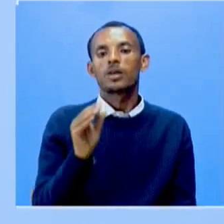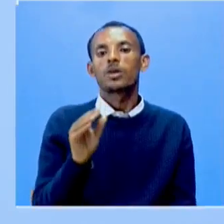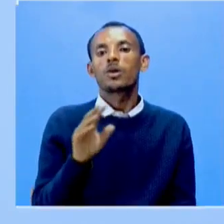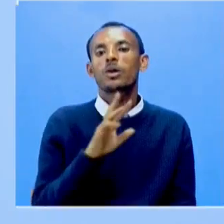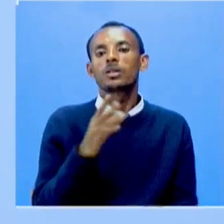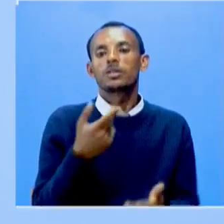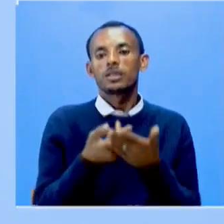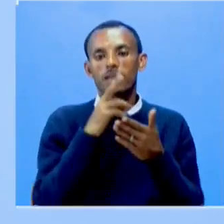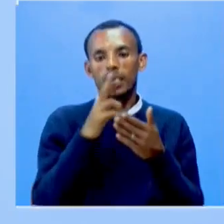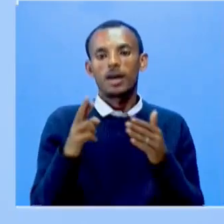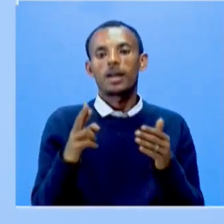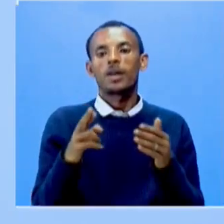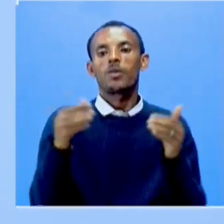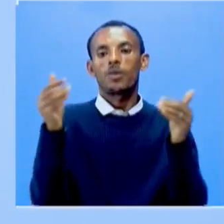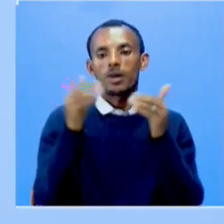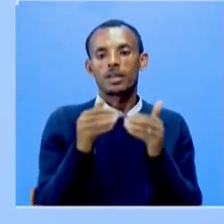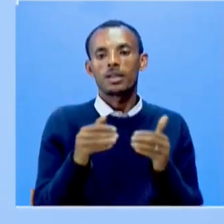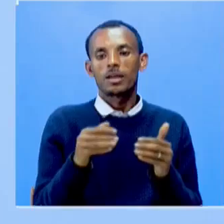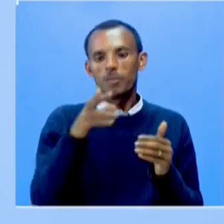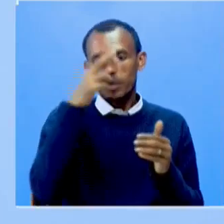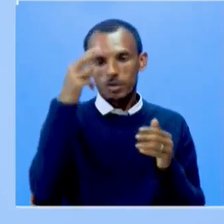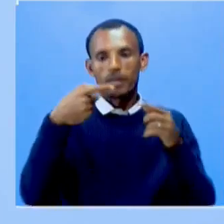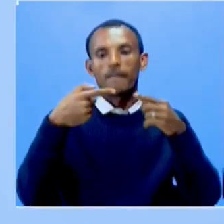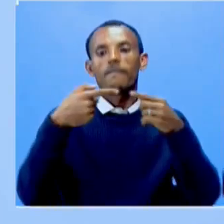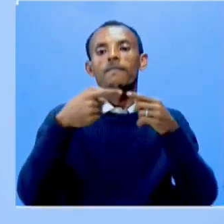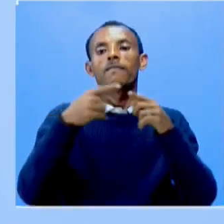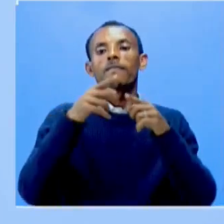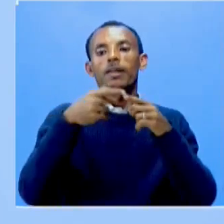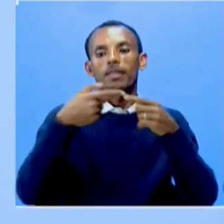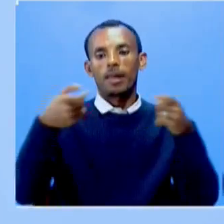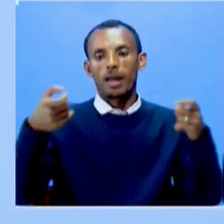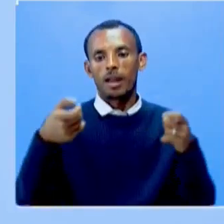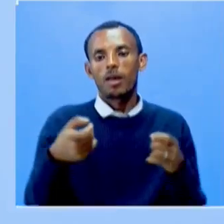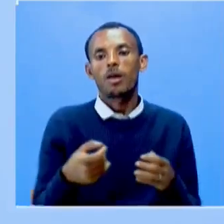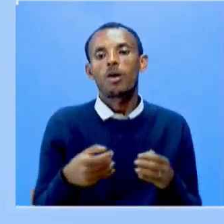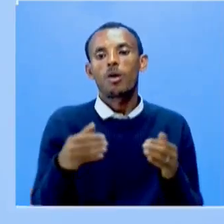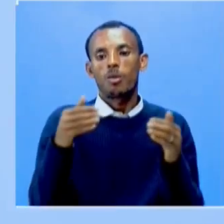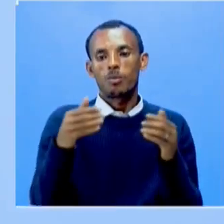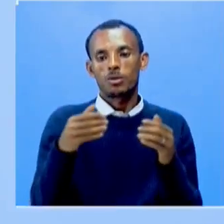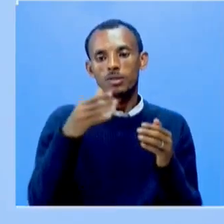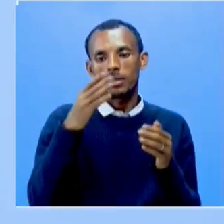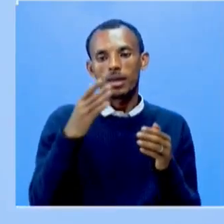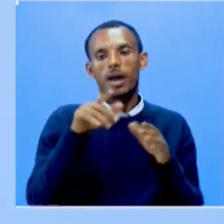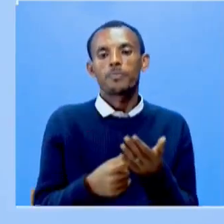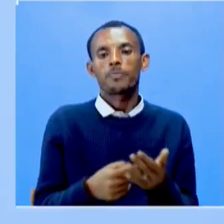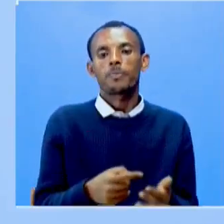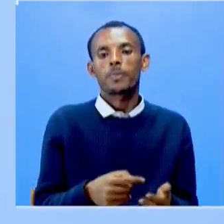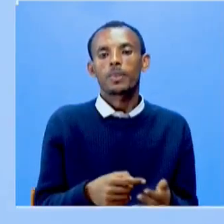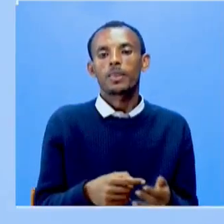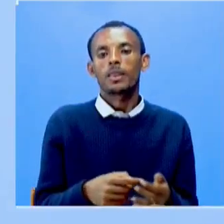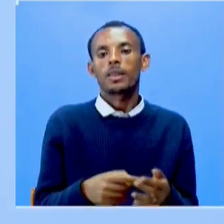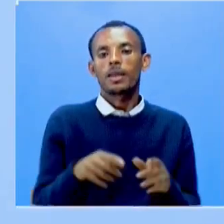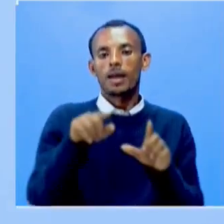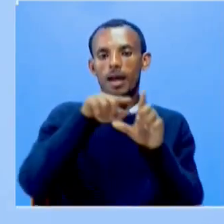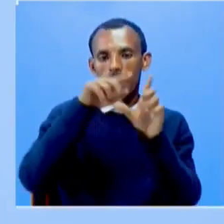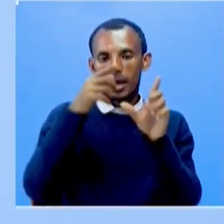them vertically opposite angles. So, additional information,